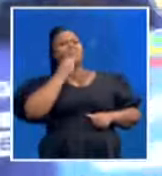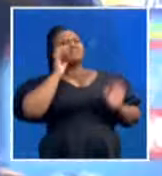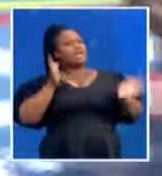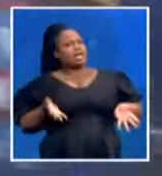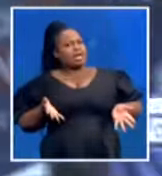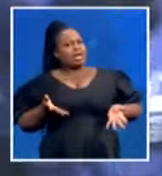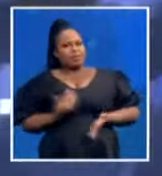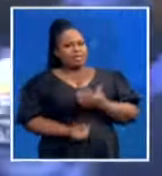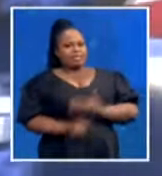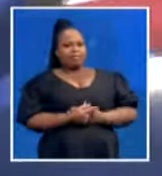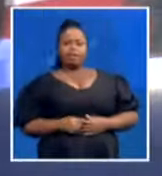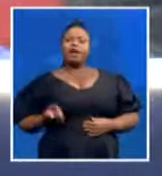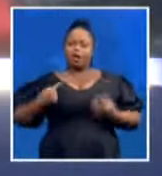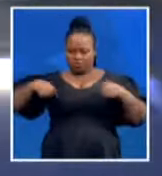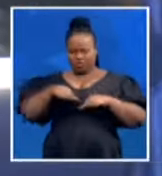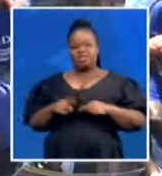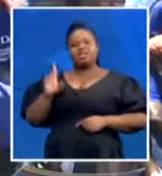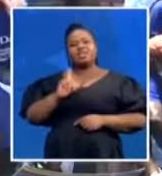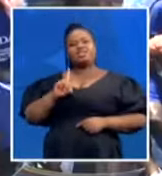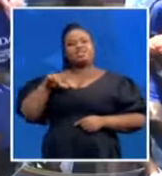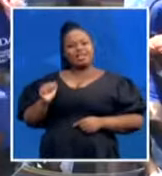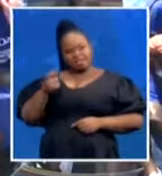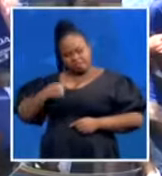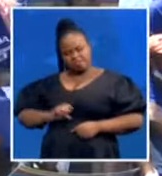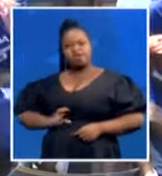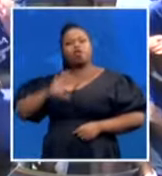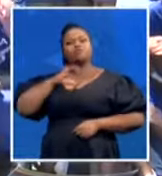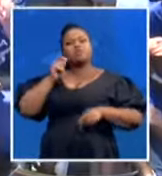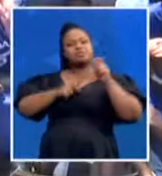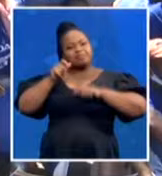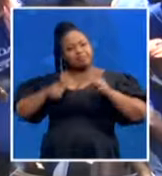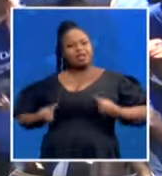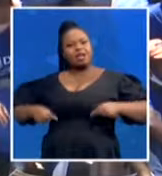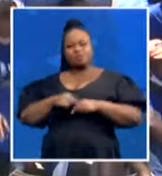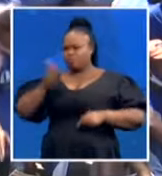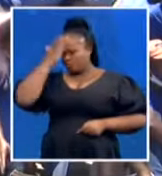we are confident in our people. We know who our people are, and